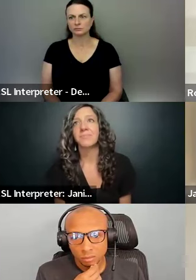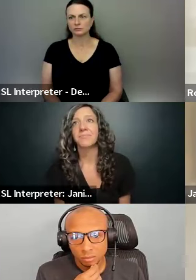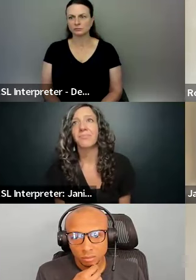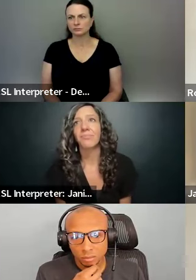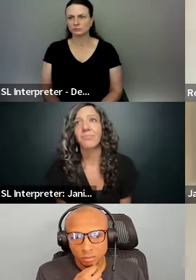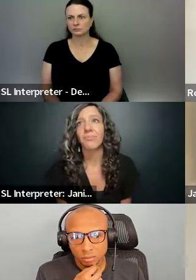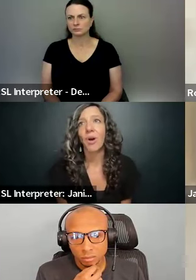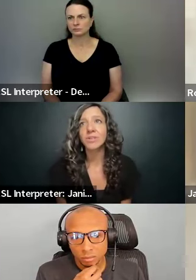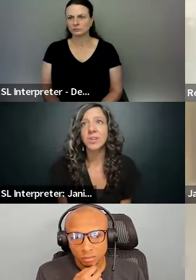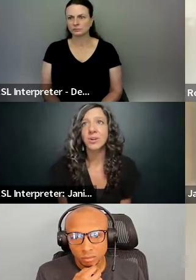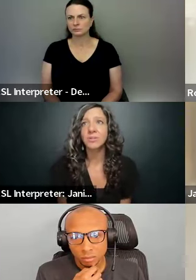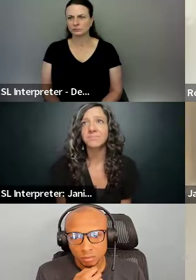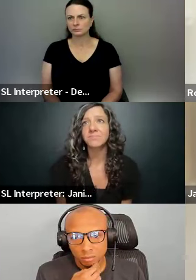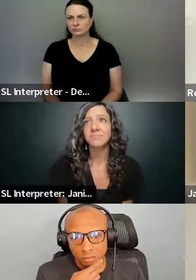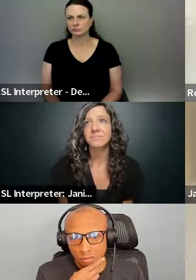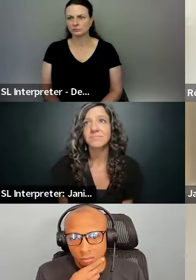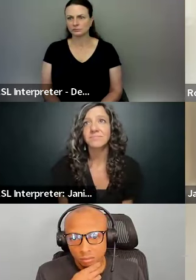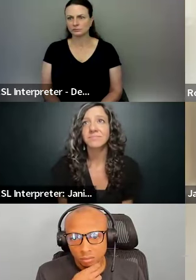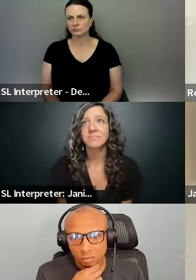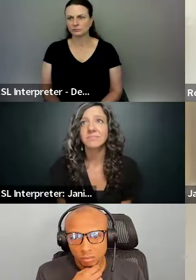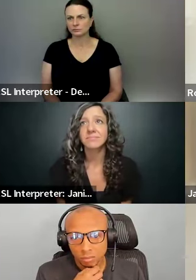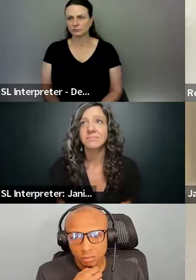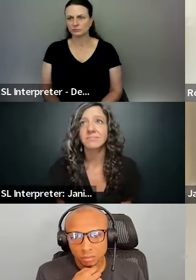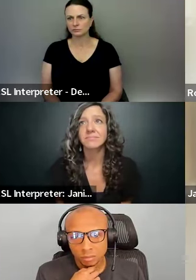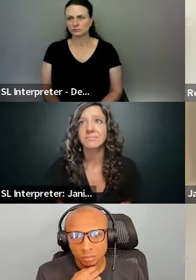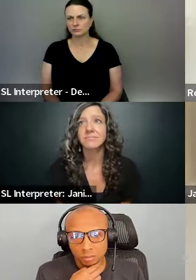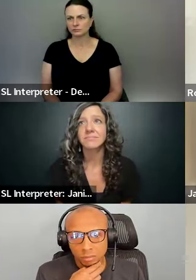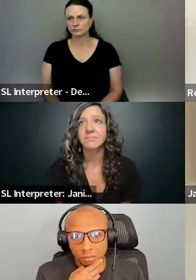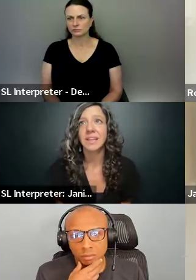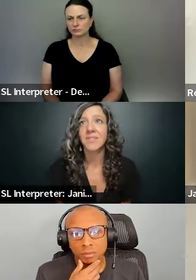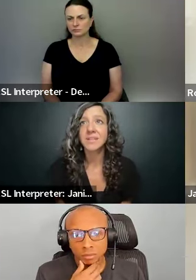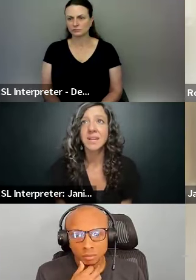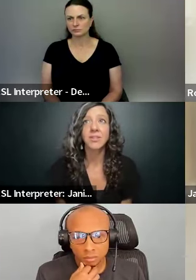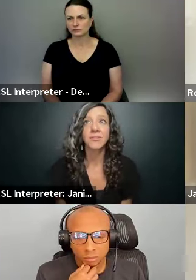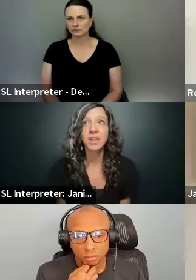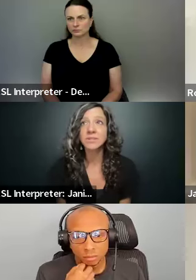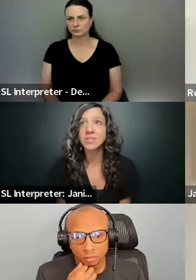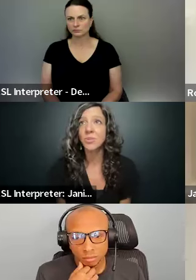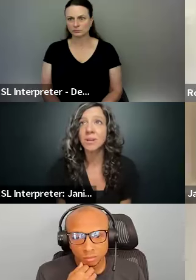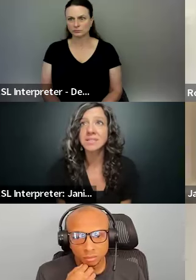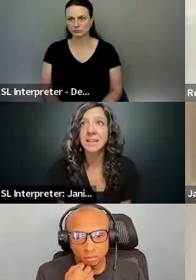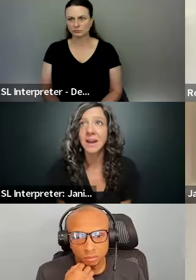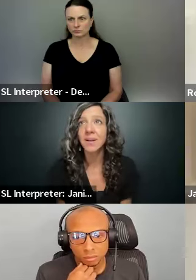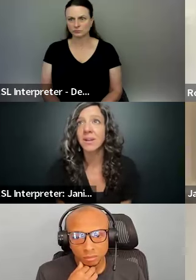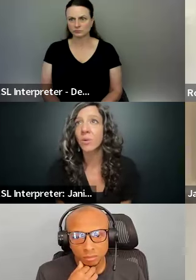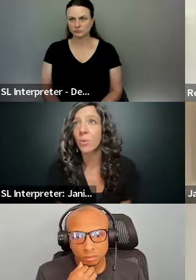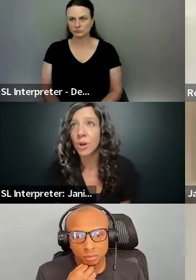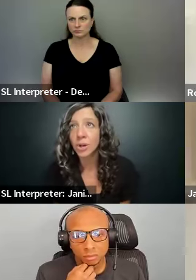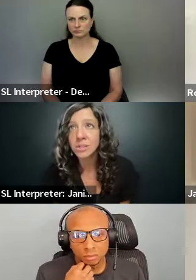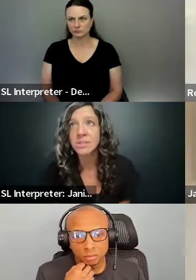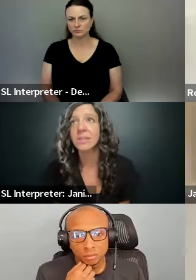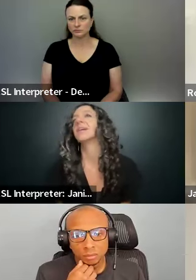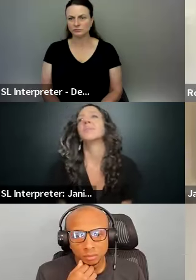decision. Also, If there's any other videos that you want to send out, any